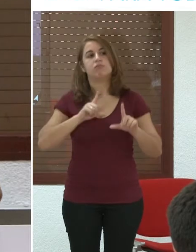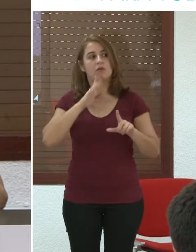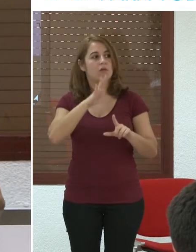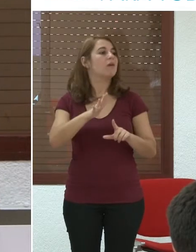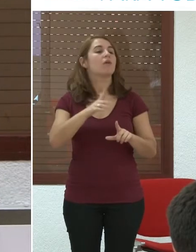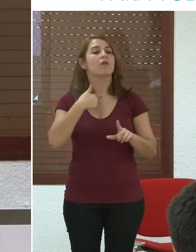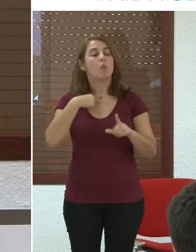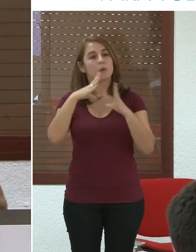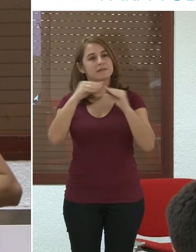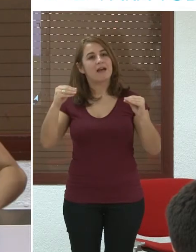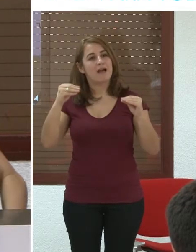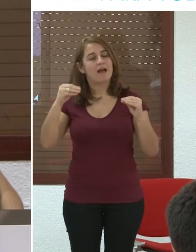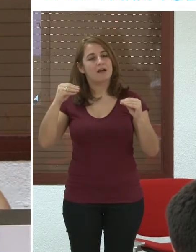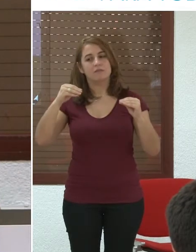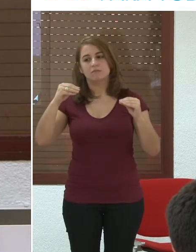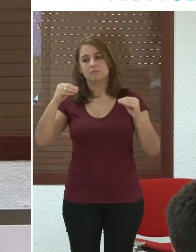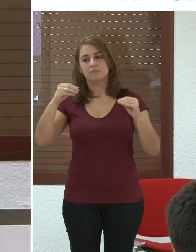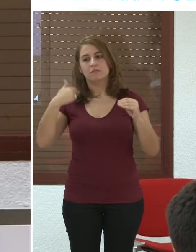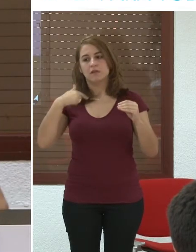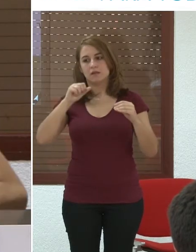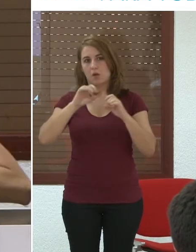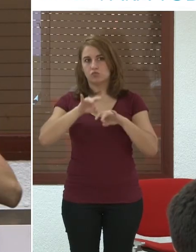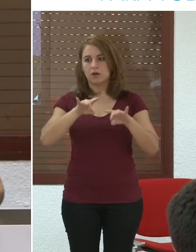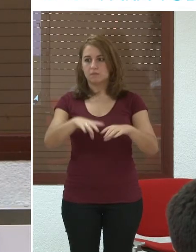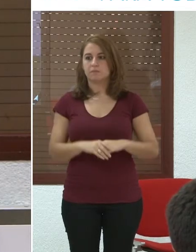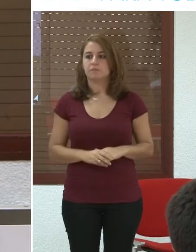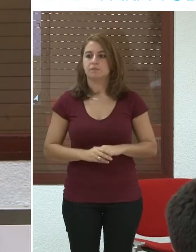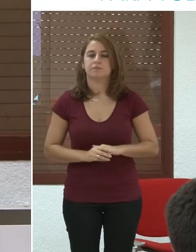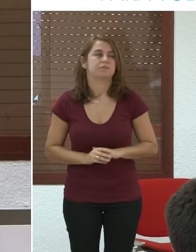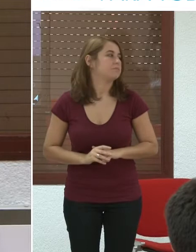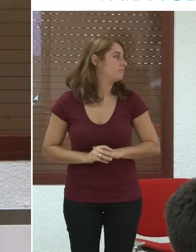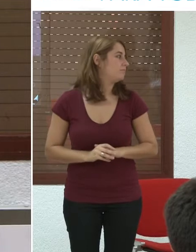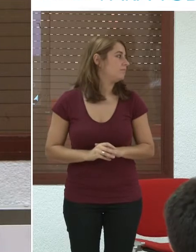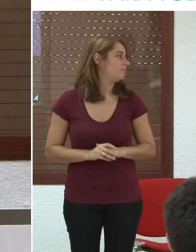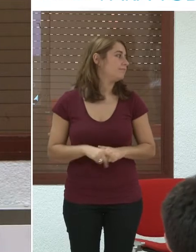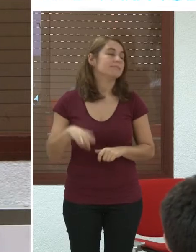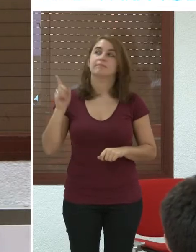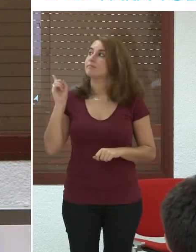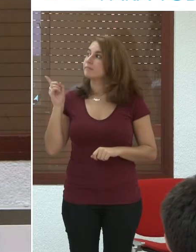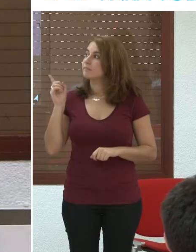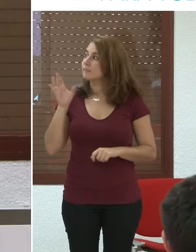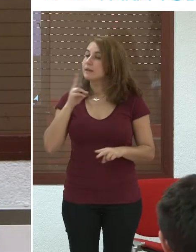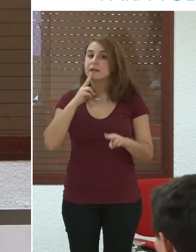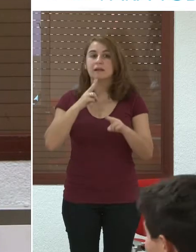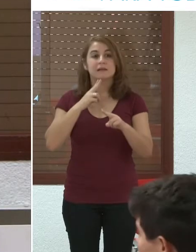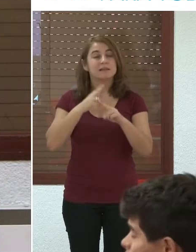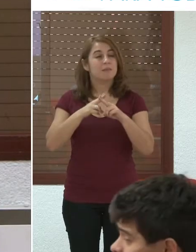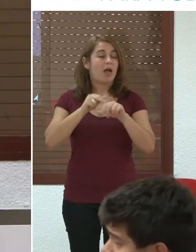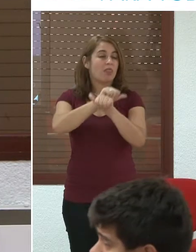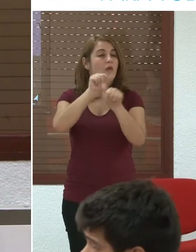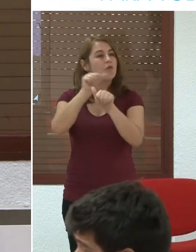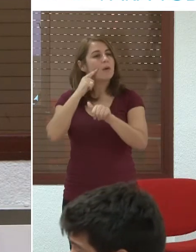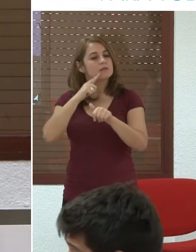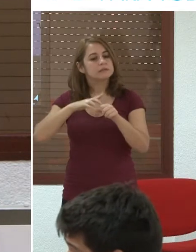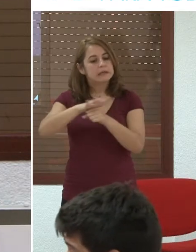Engineering in the University of South Wales in Australia. His presentation is entitled